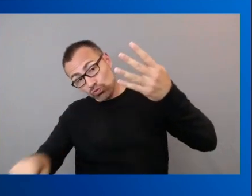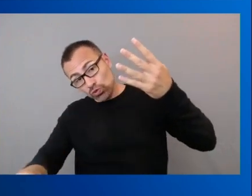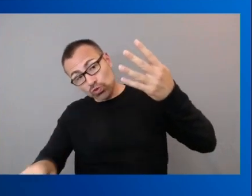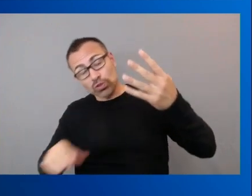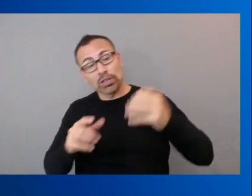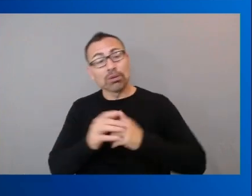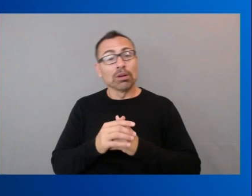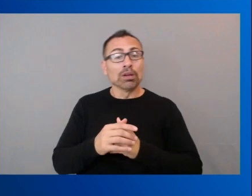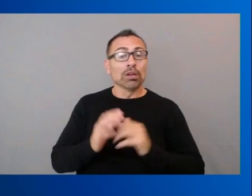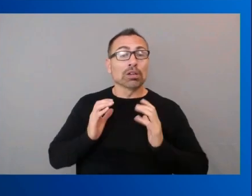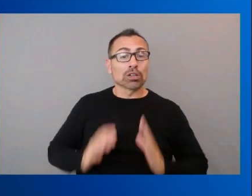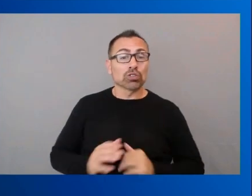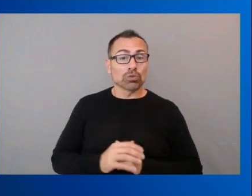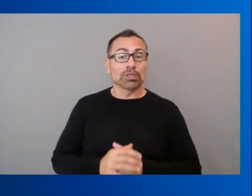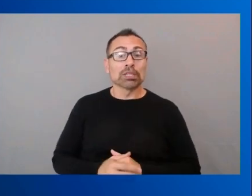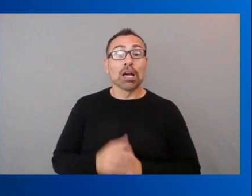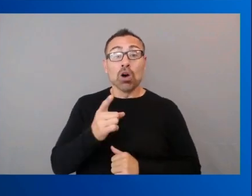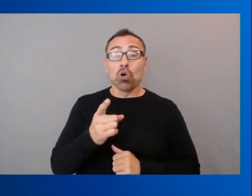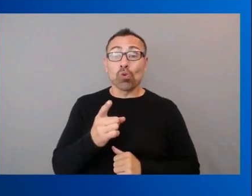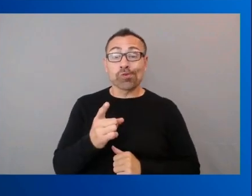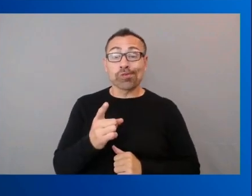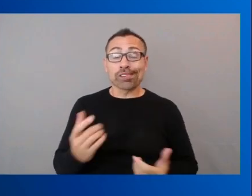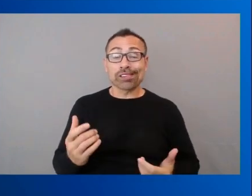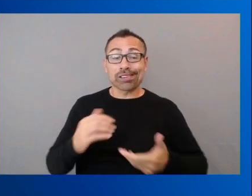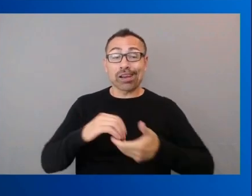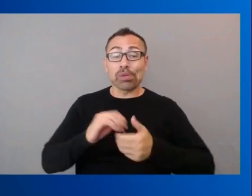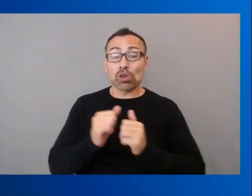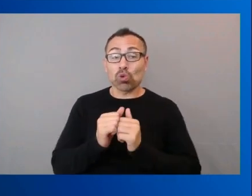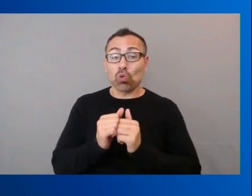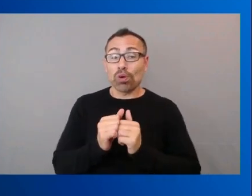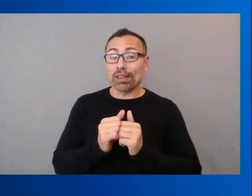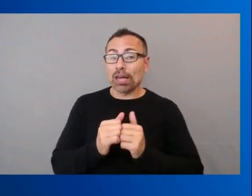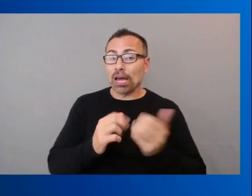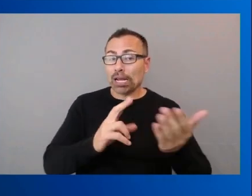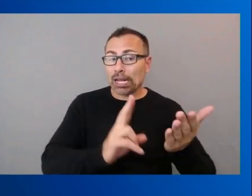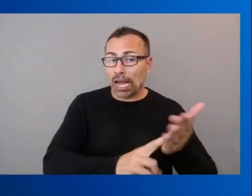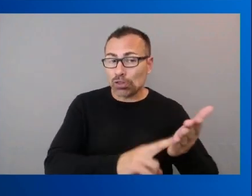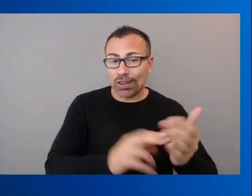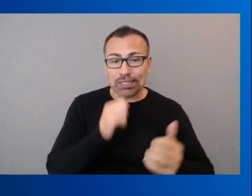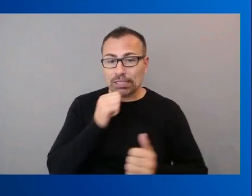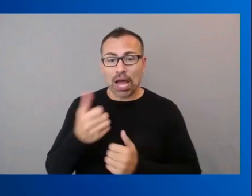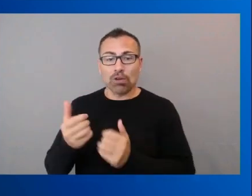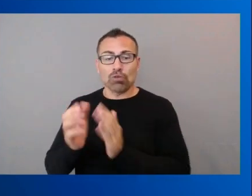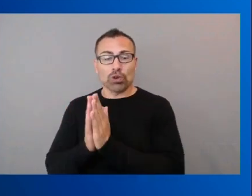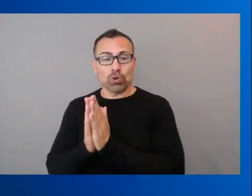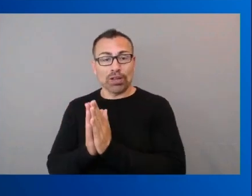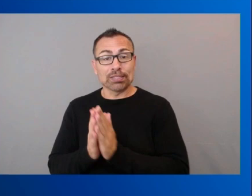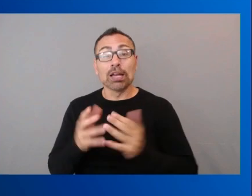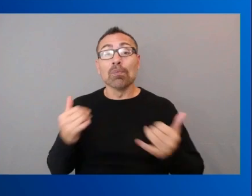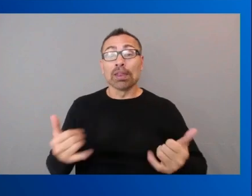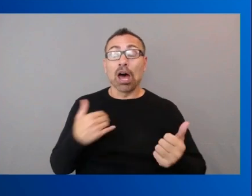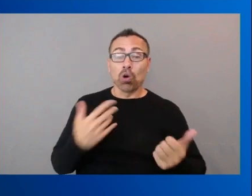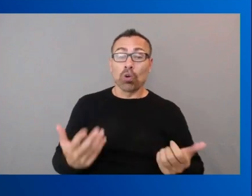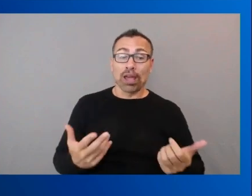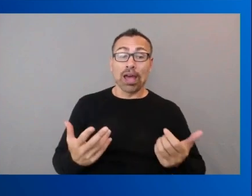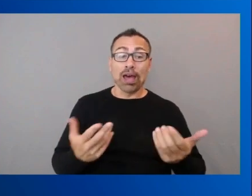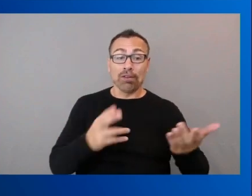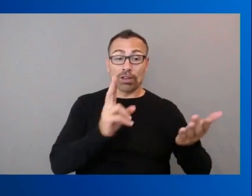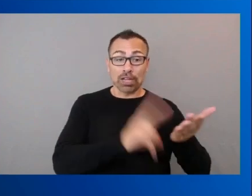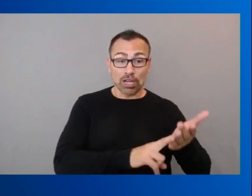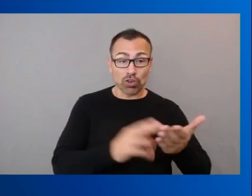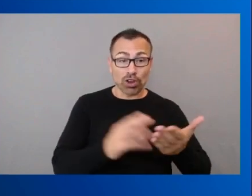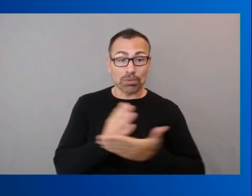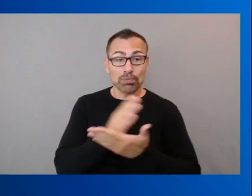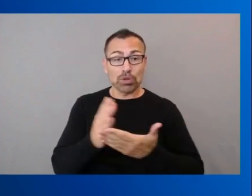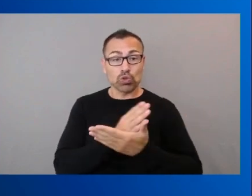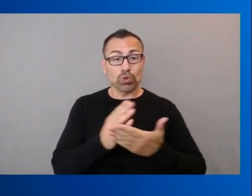are coupling with contracts rather than requests. So we publishing this information, and now we have a contract between producers and consumers that we need to